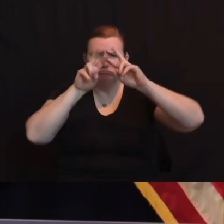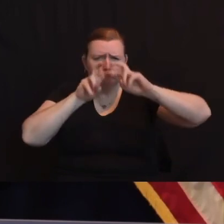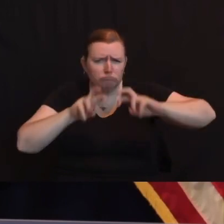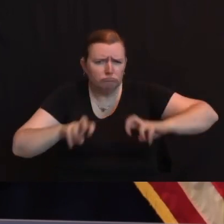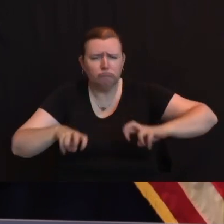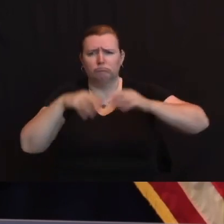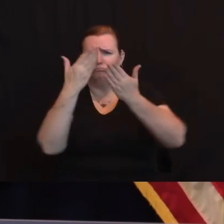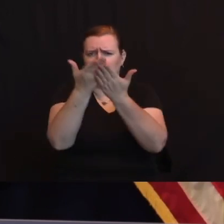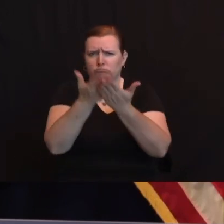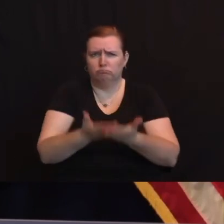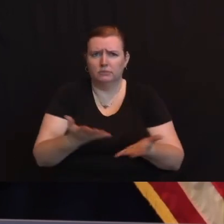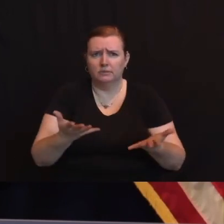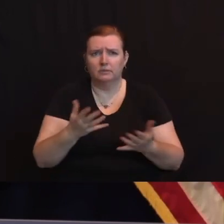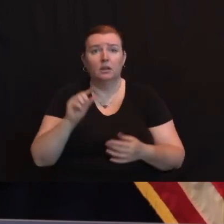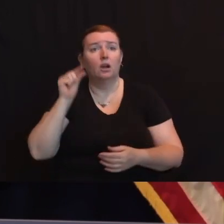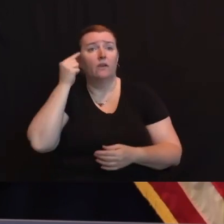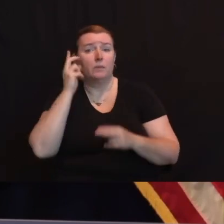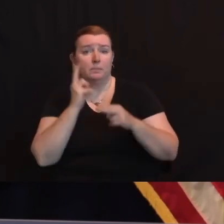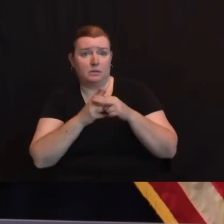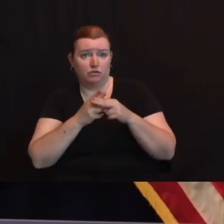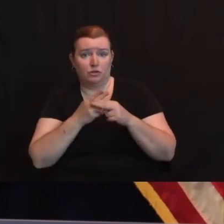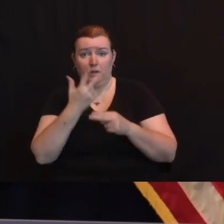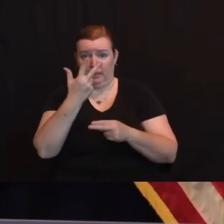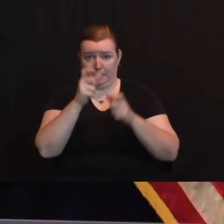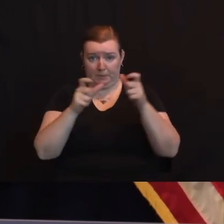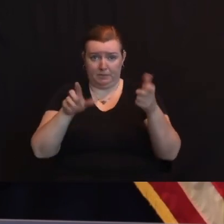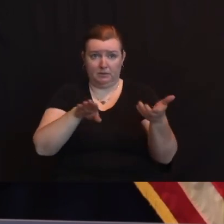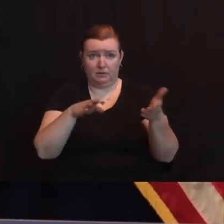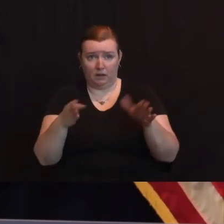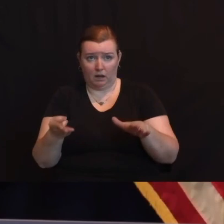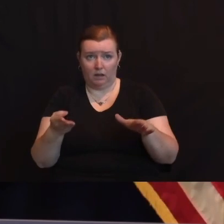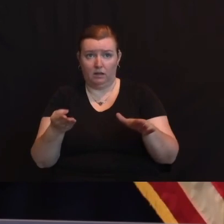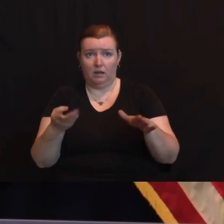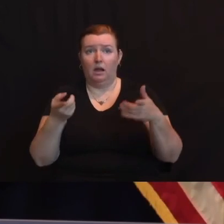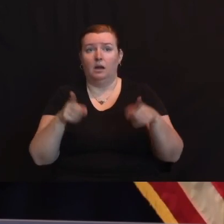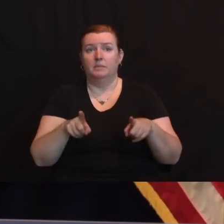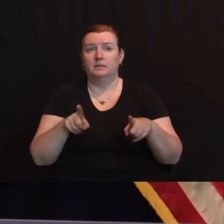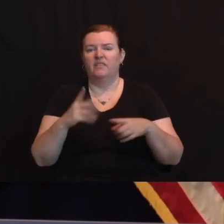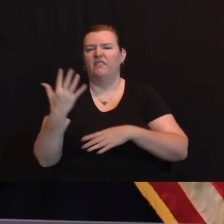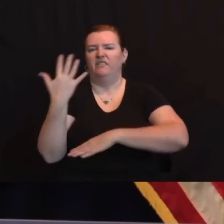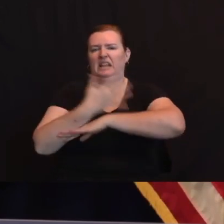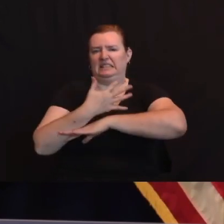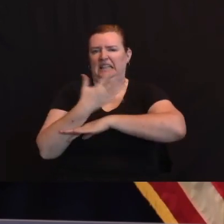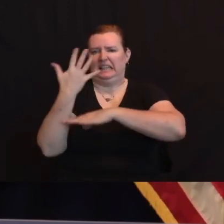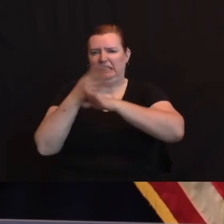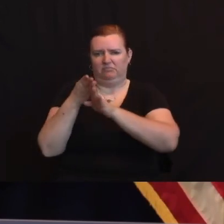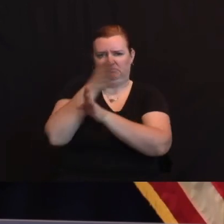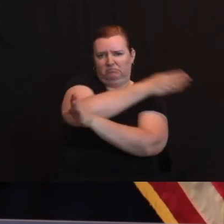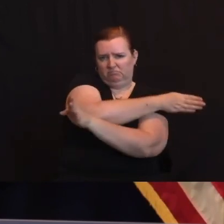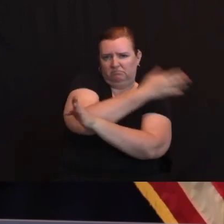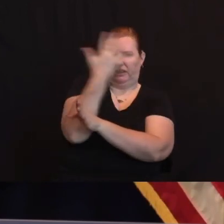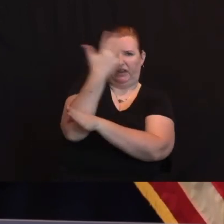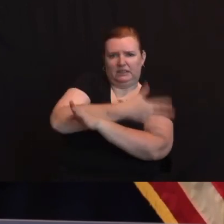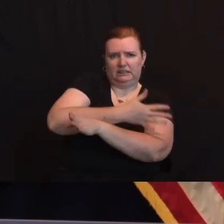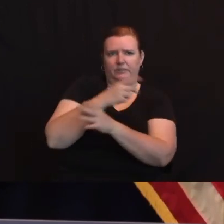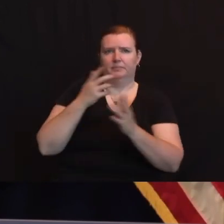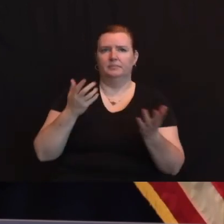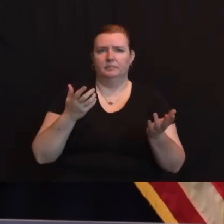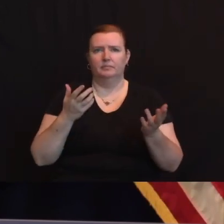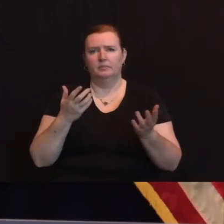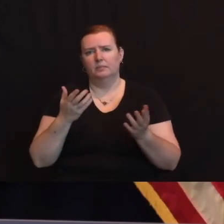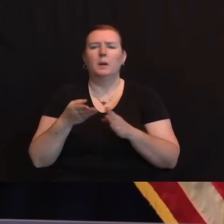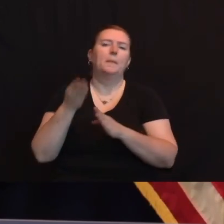mentioned, 3 of the 10 deaths we are reporting today occurred over the past 5 days. One of those deaths reports back to May, and 3 occurred in